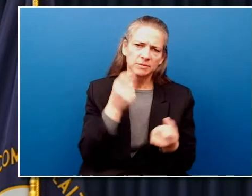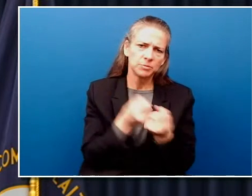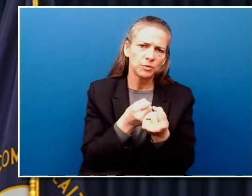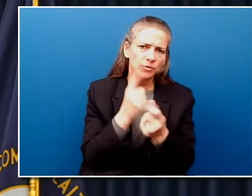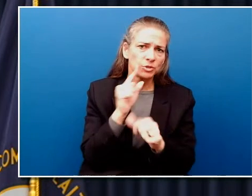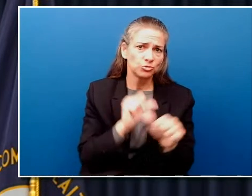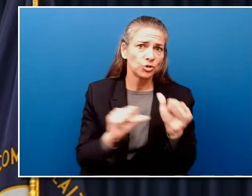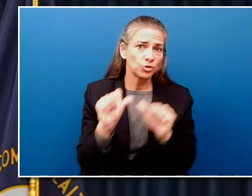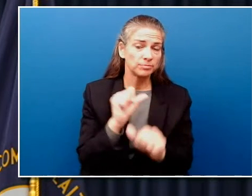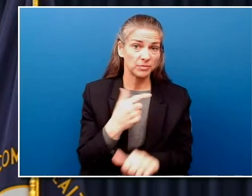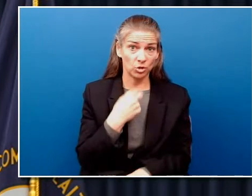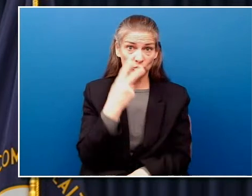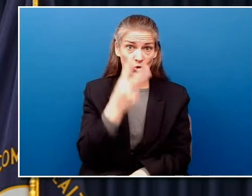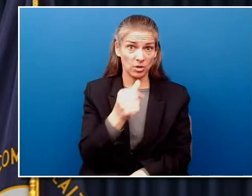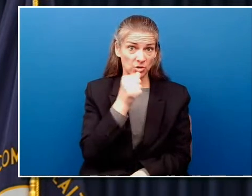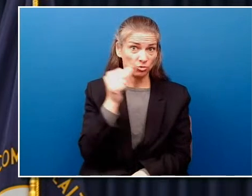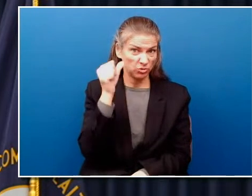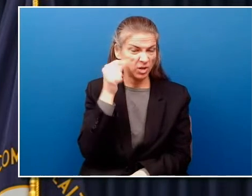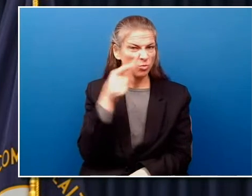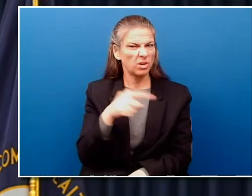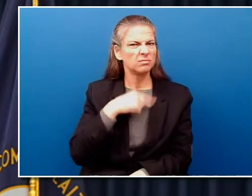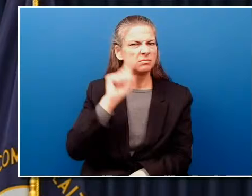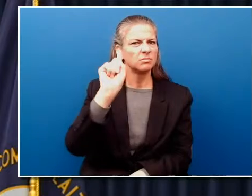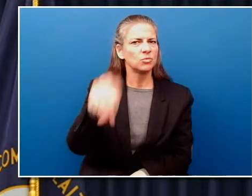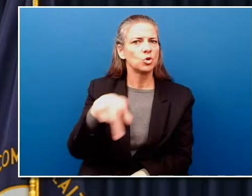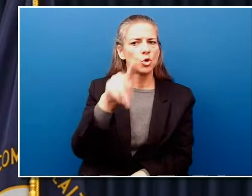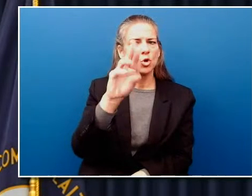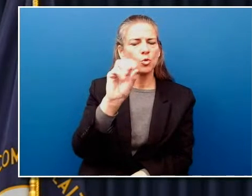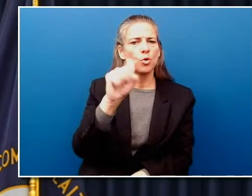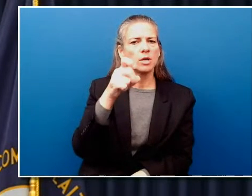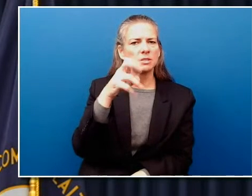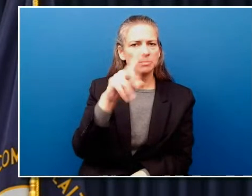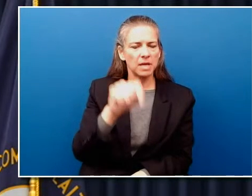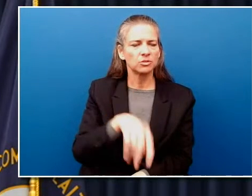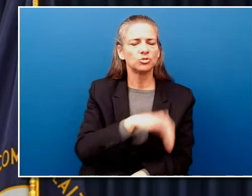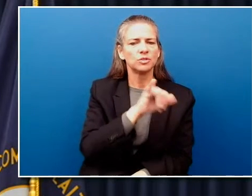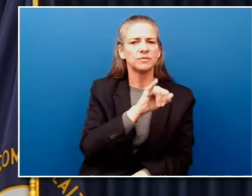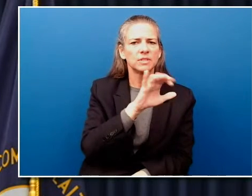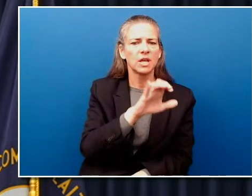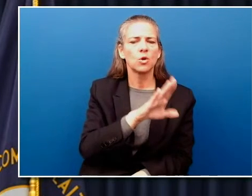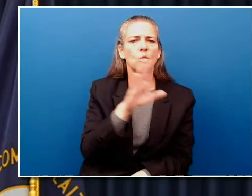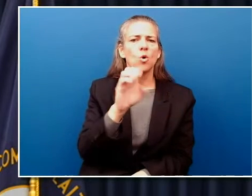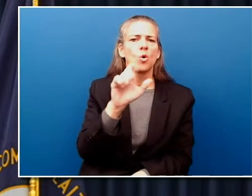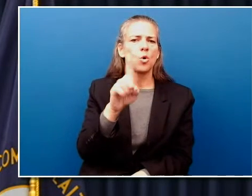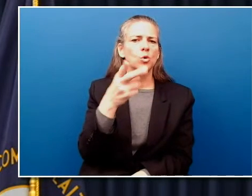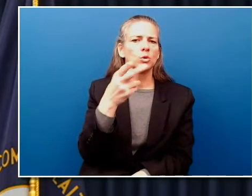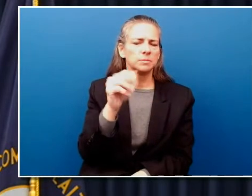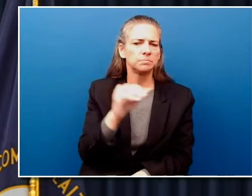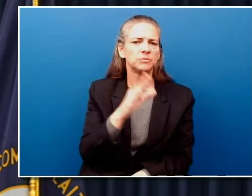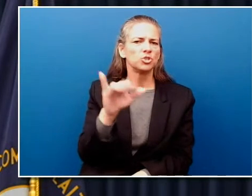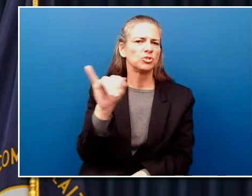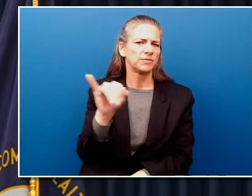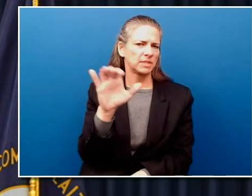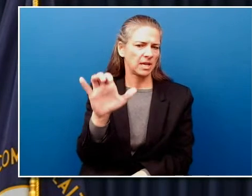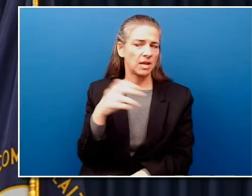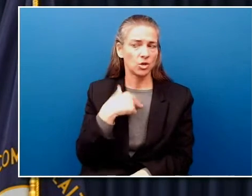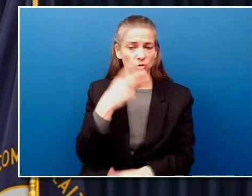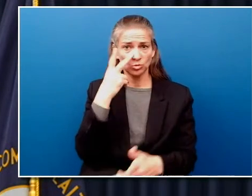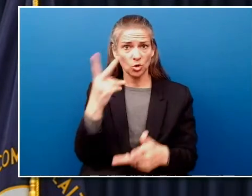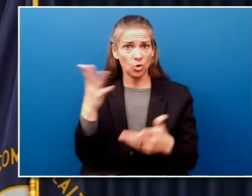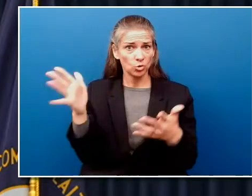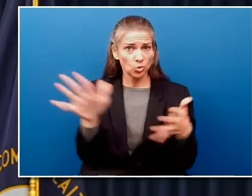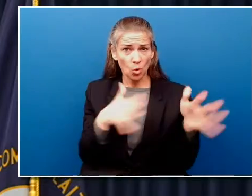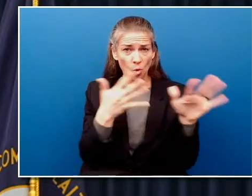I visited Prospect in Jefferson and Oldham counties, and then was in Jessamine County to see the storm's impact and to meet local